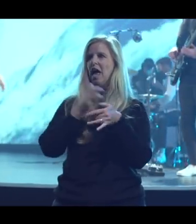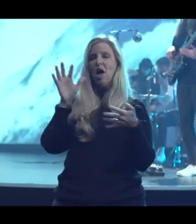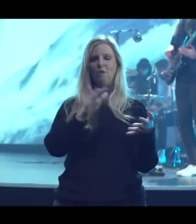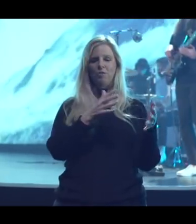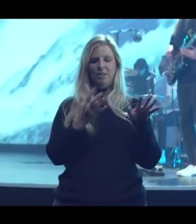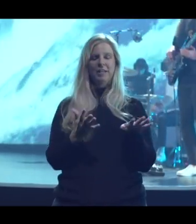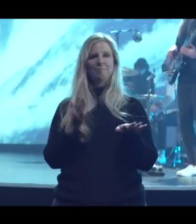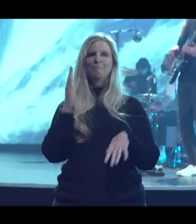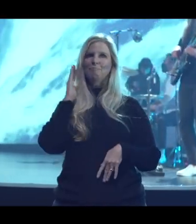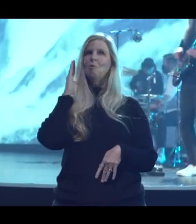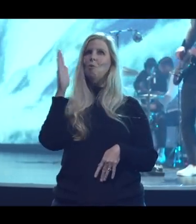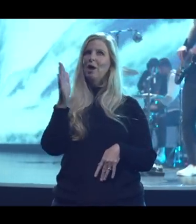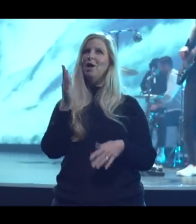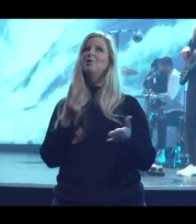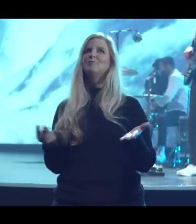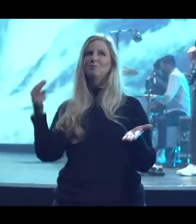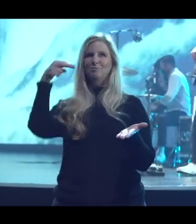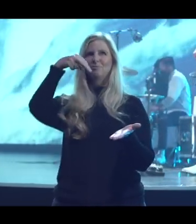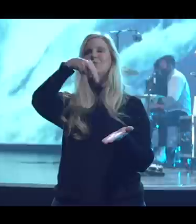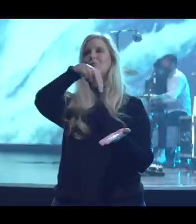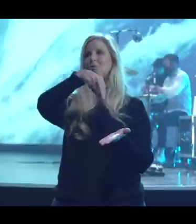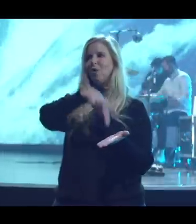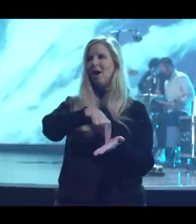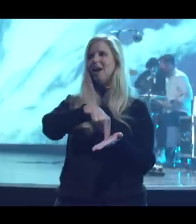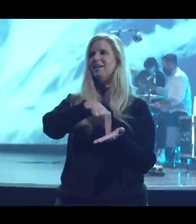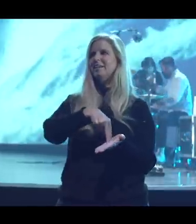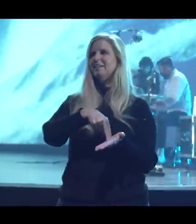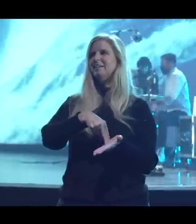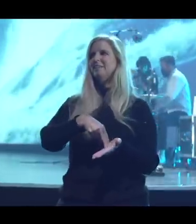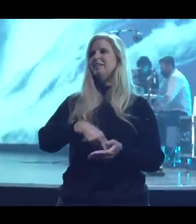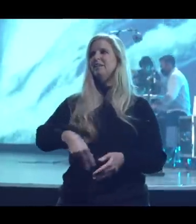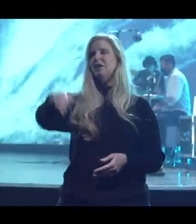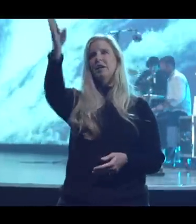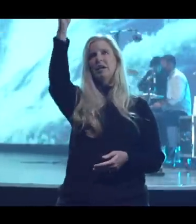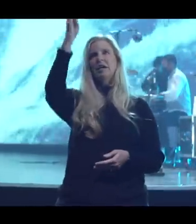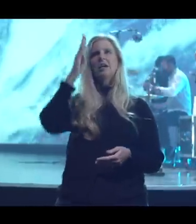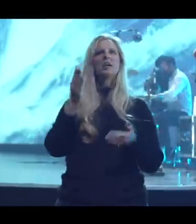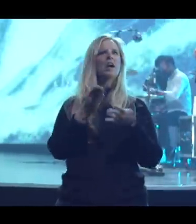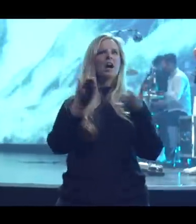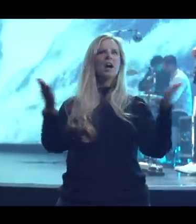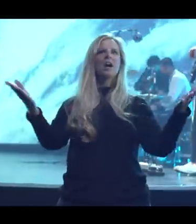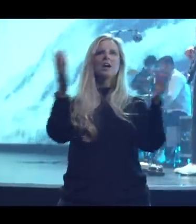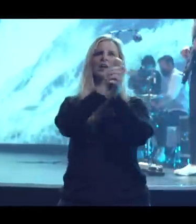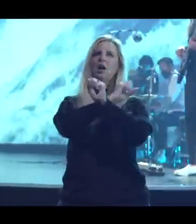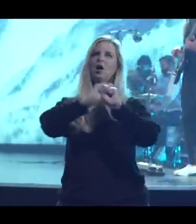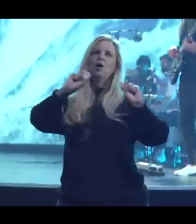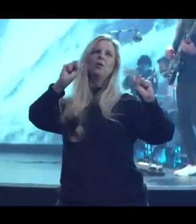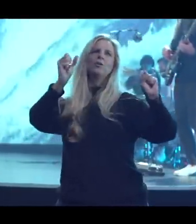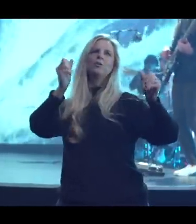dead thing is bound to rise. Oh God, our Redeemer,